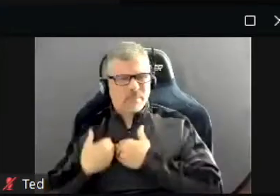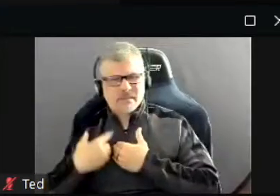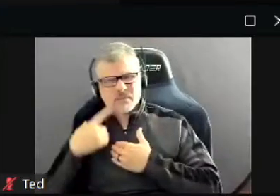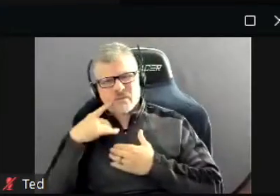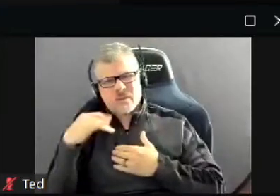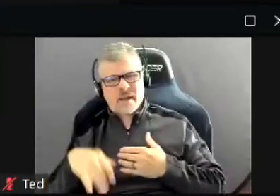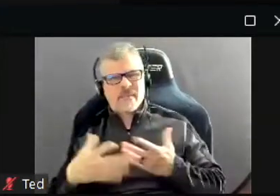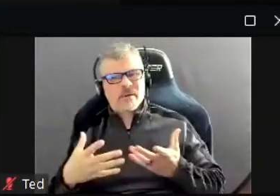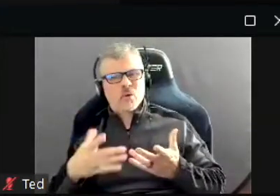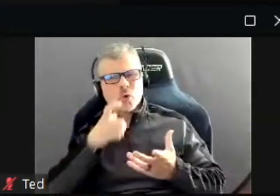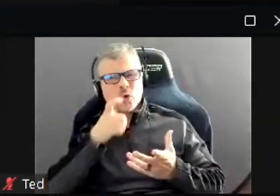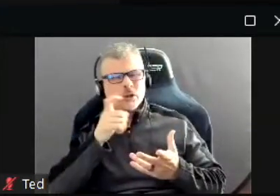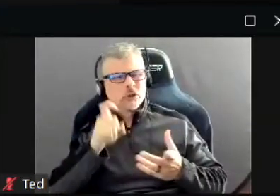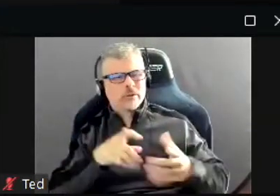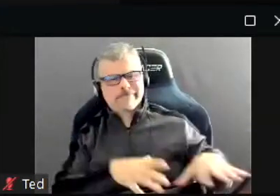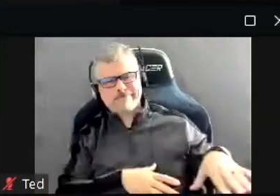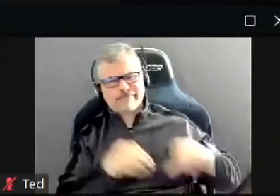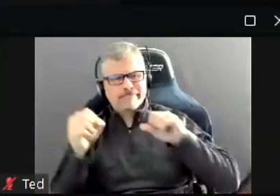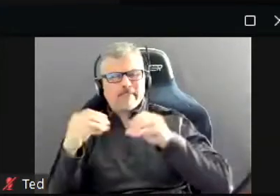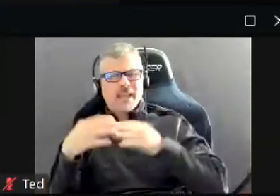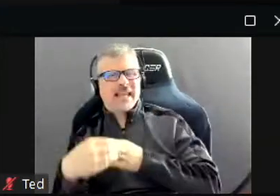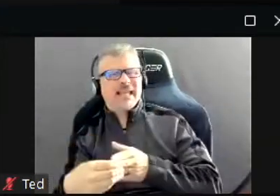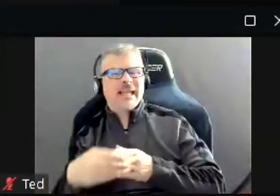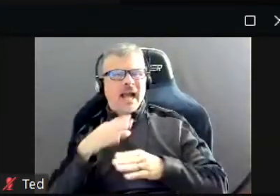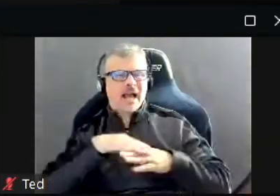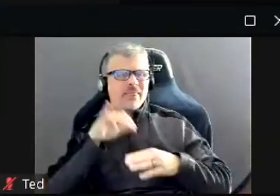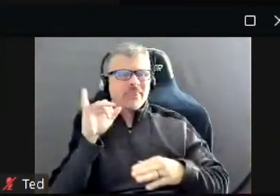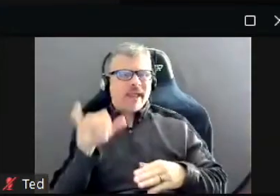Who should take the lead on that?